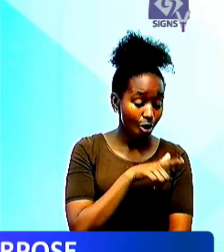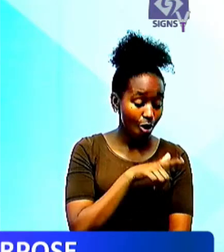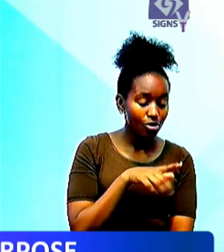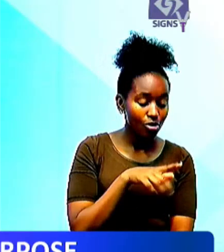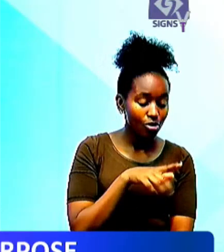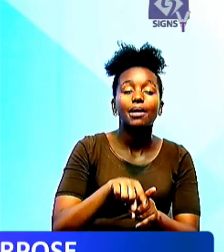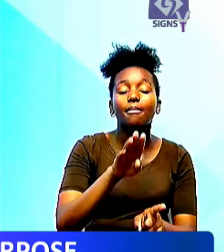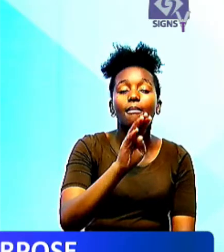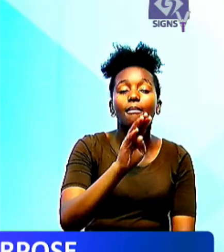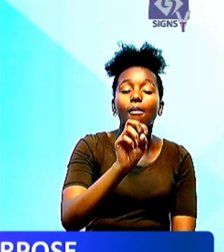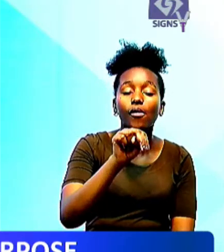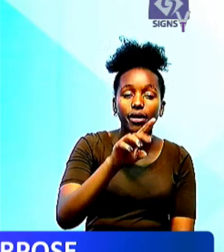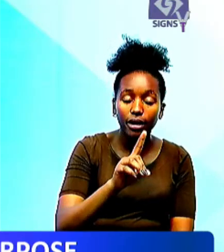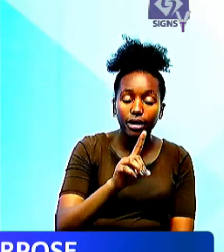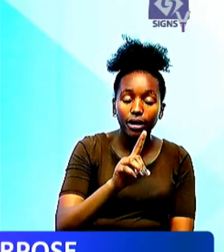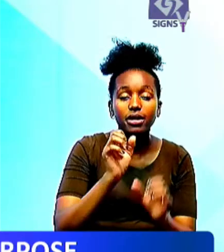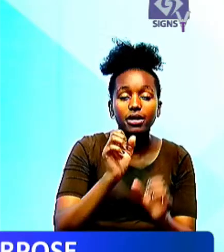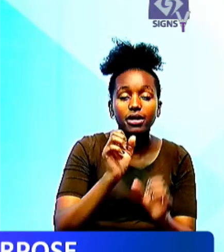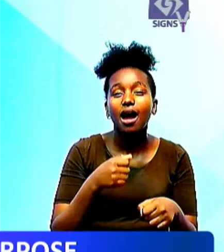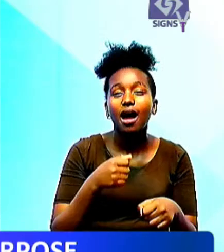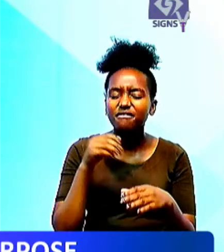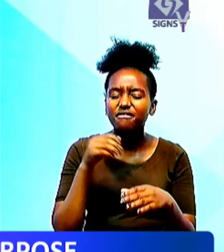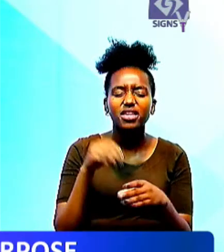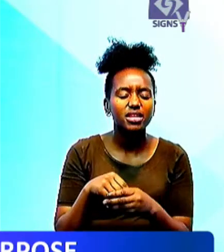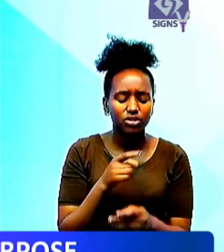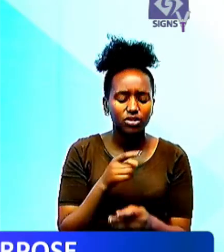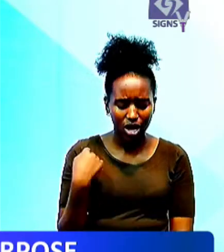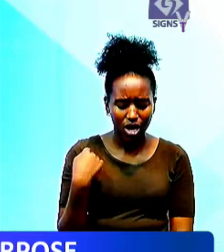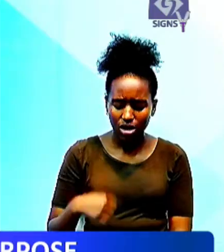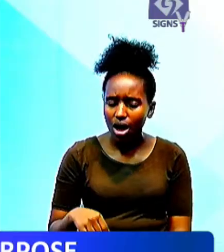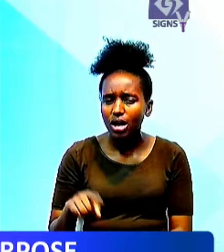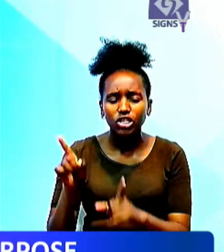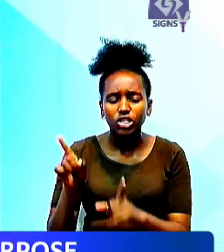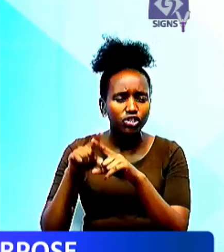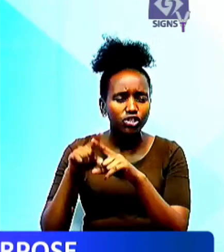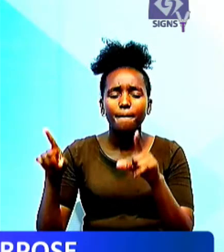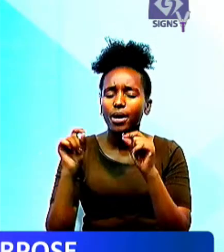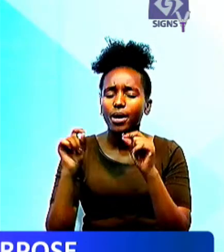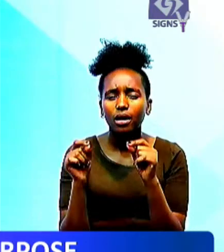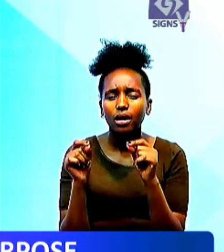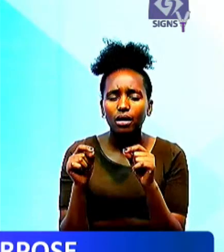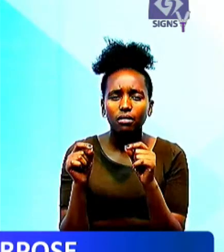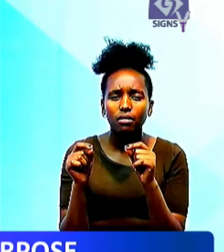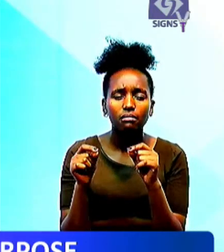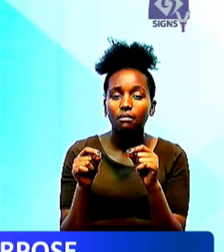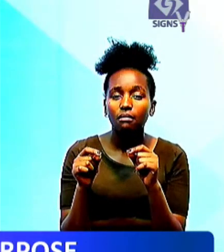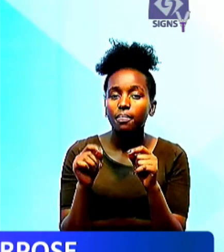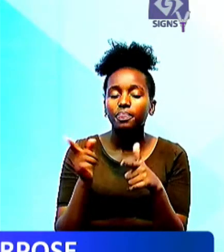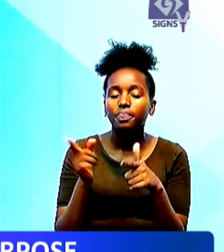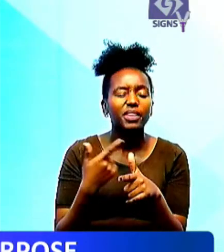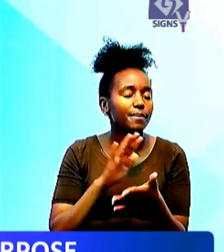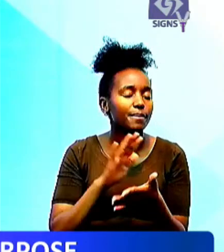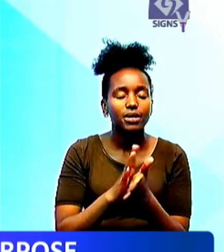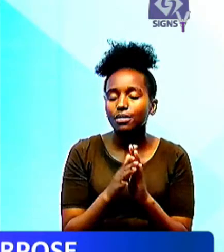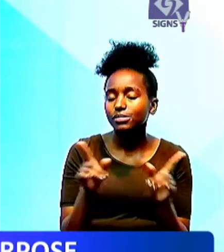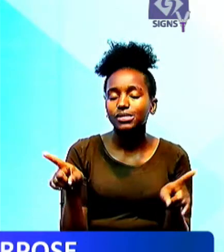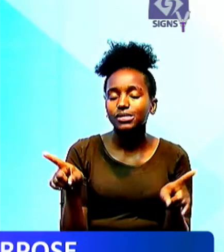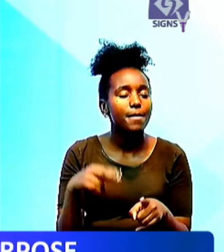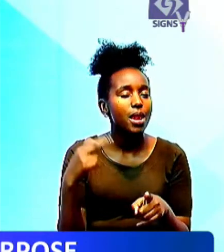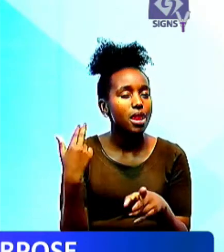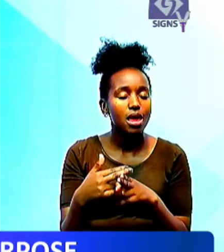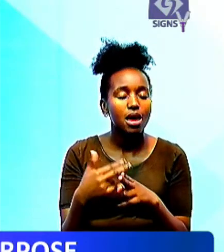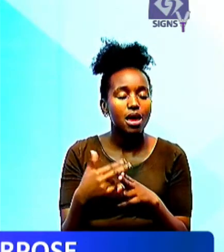in China and have it or in Japan and denominate it in Japanese yen, it's a Eurobond.